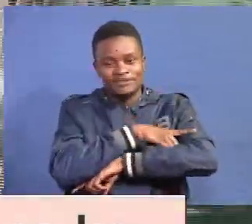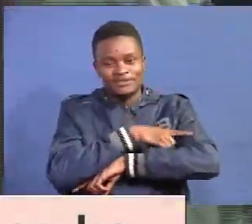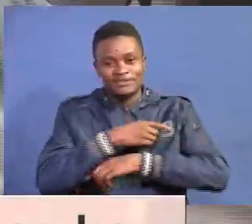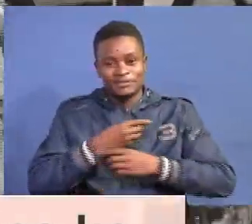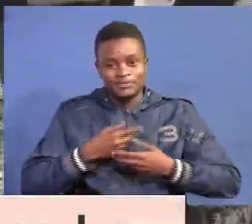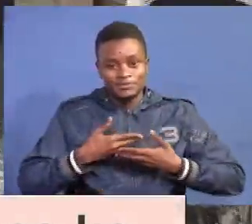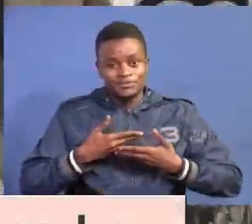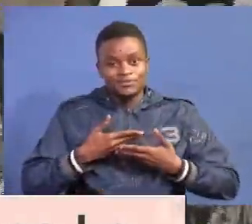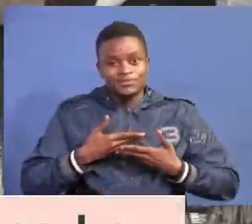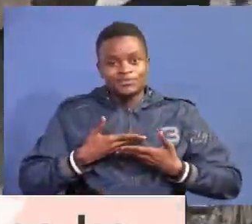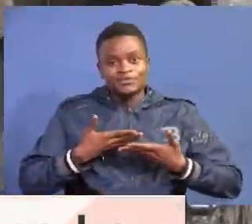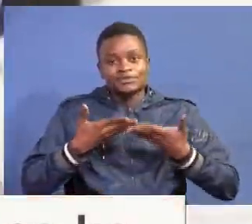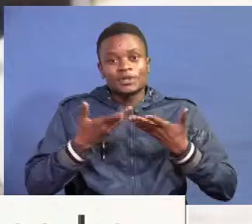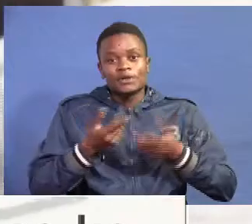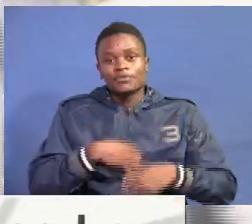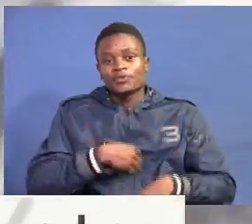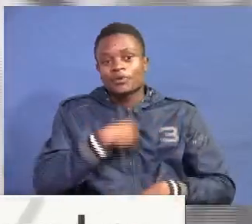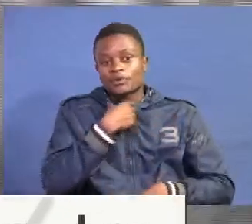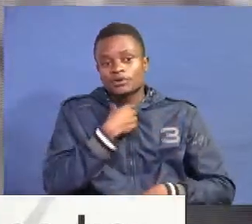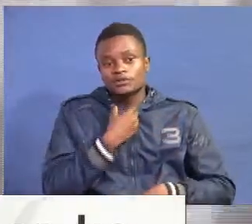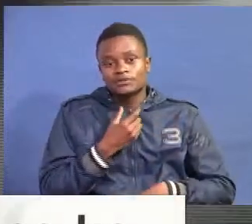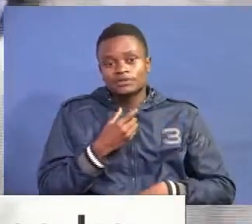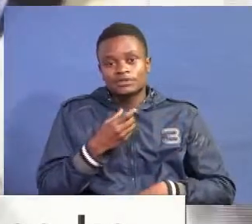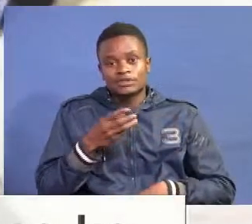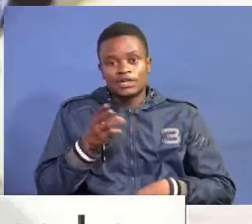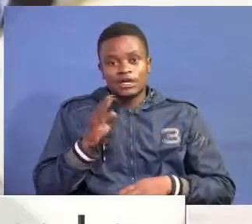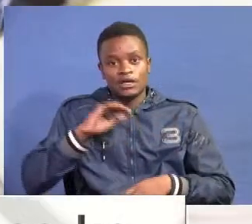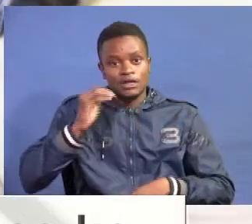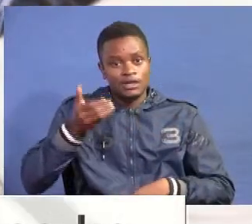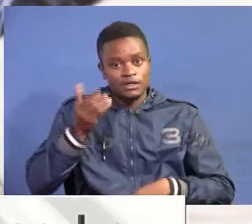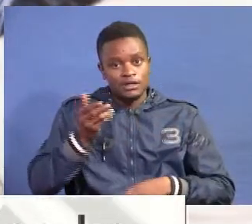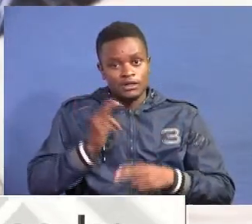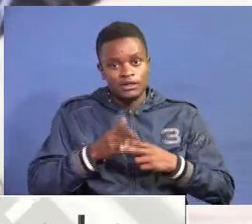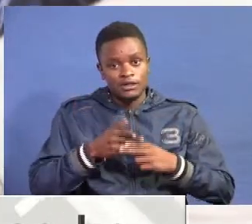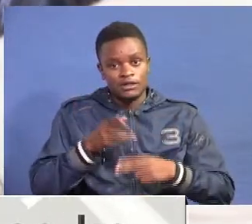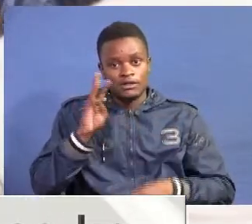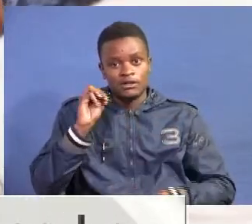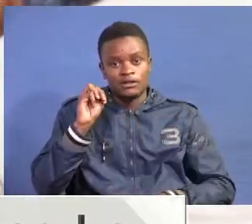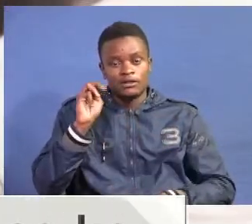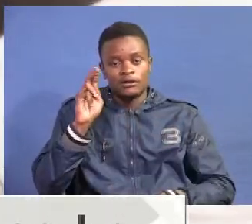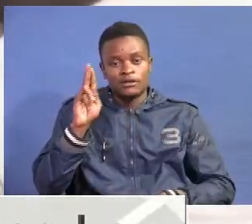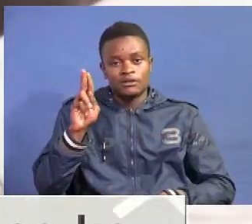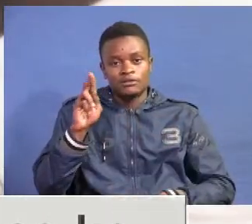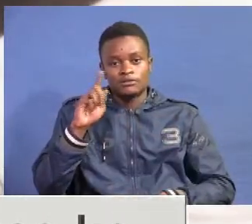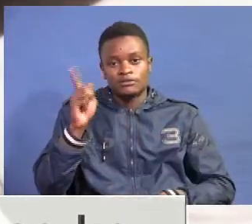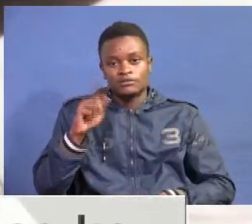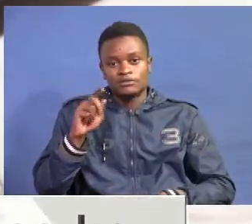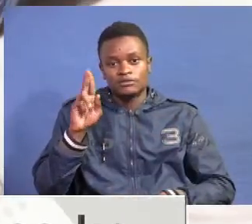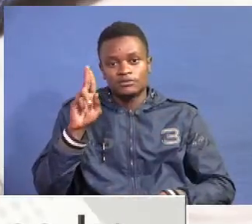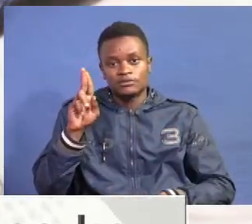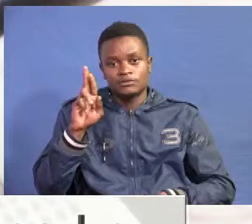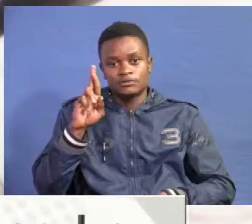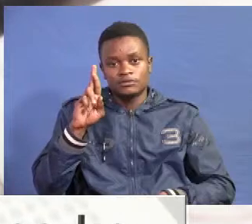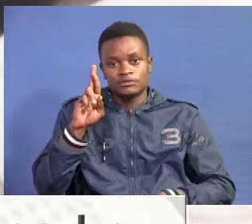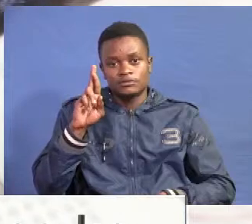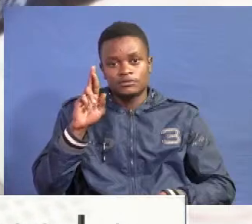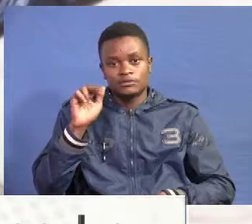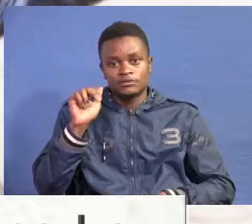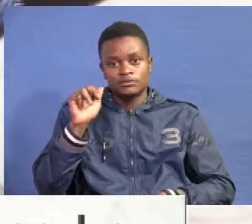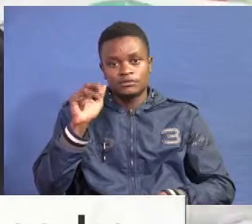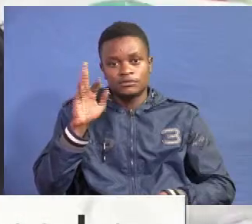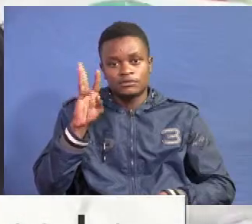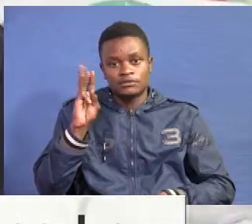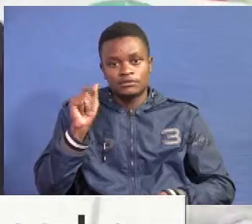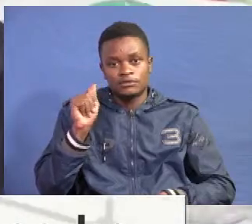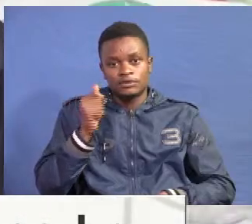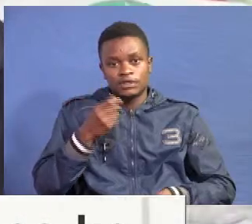with women traders, many of whom are mothers, to get a glimpse into their daily lives, the challenges they face, and their